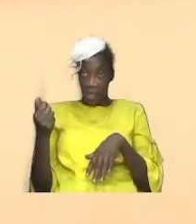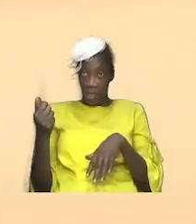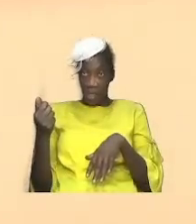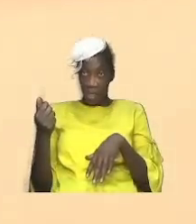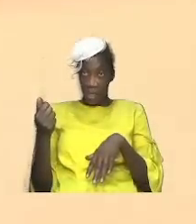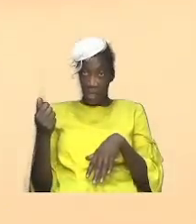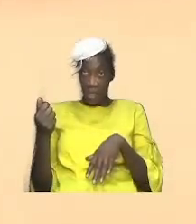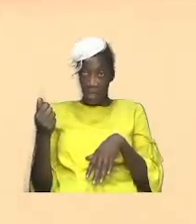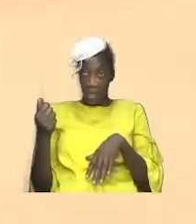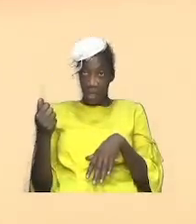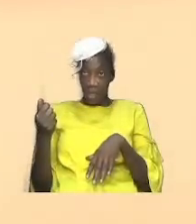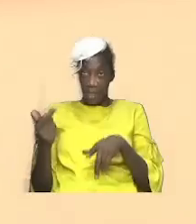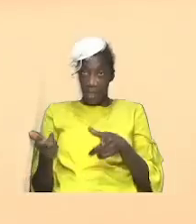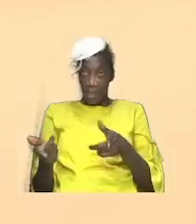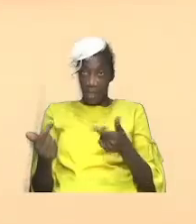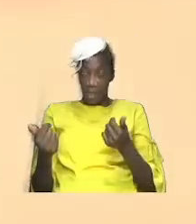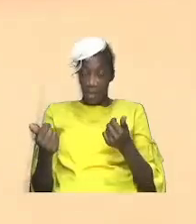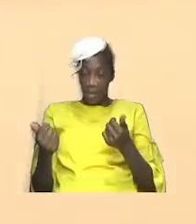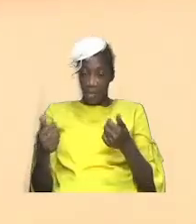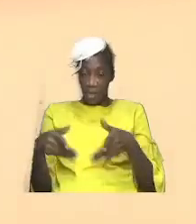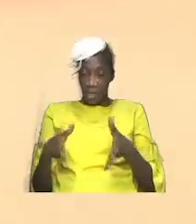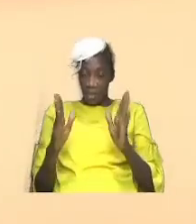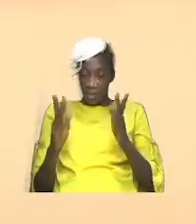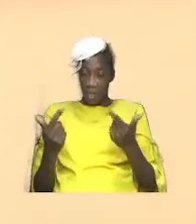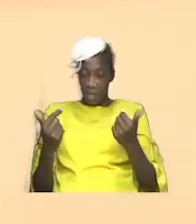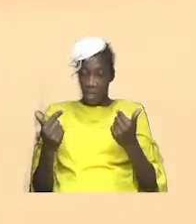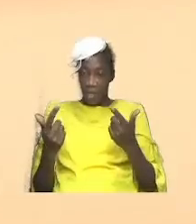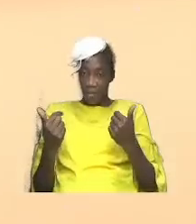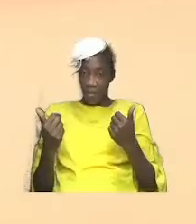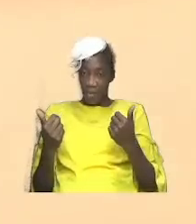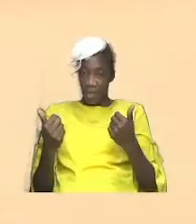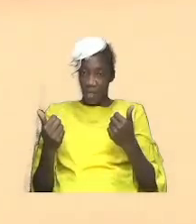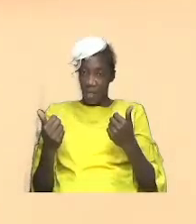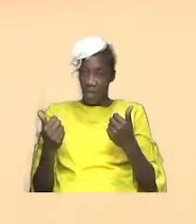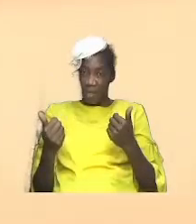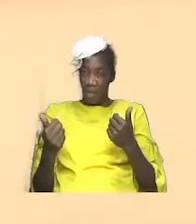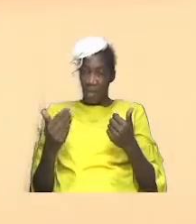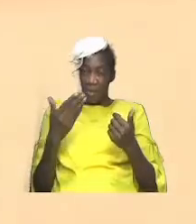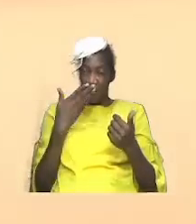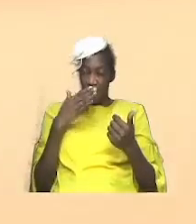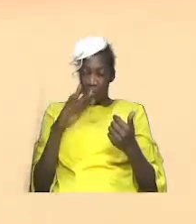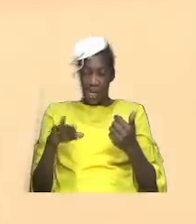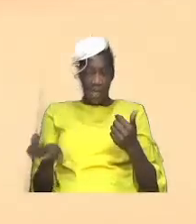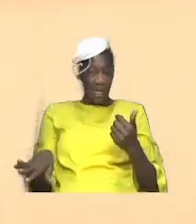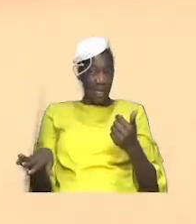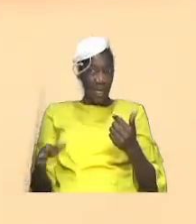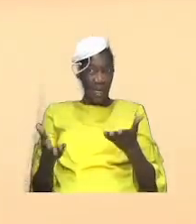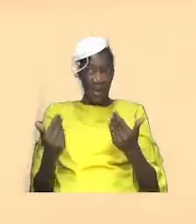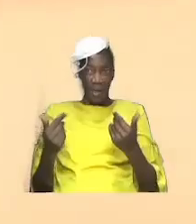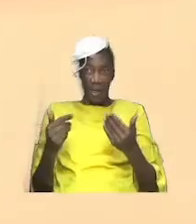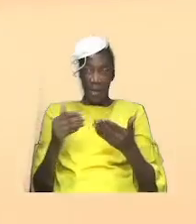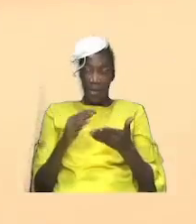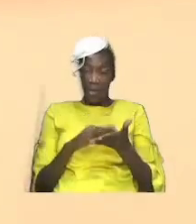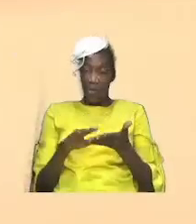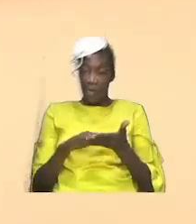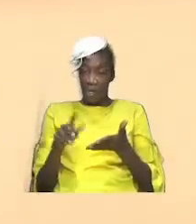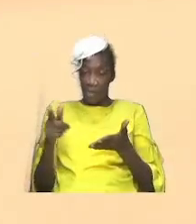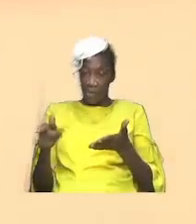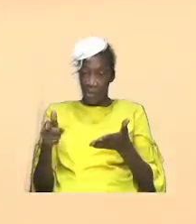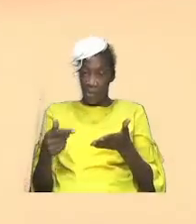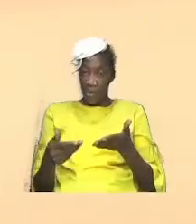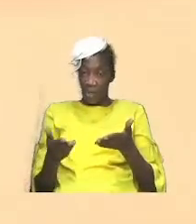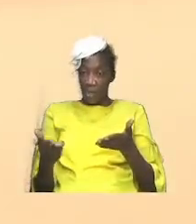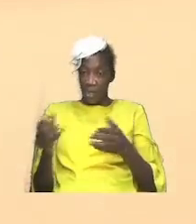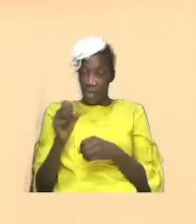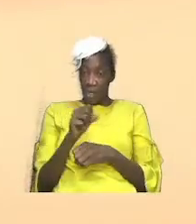the way that he came has brought a reproach. And we have to get deal with the reproach. So while I forgive you, the consequence of what you do is